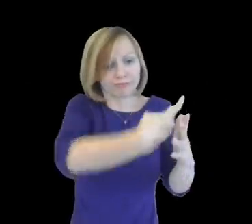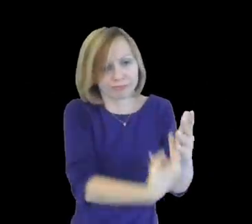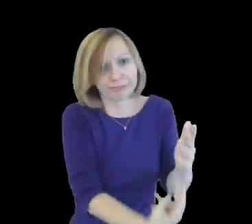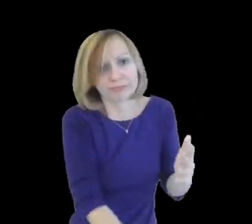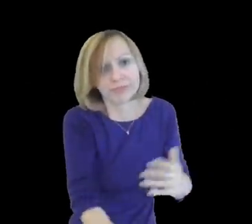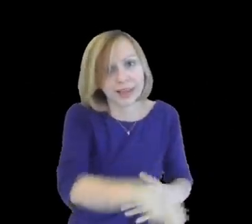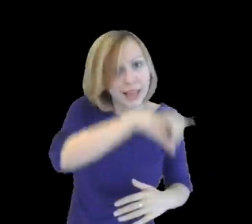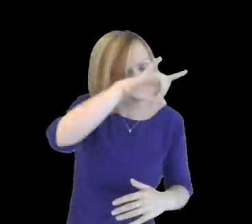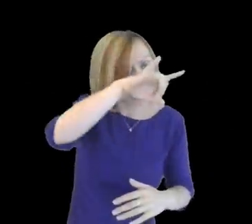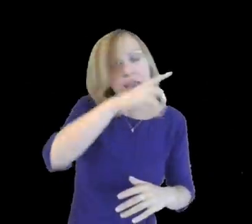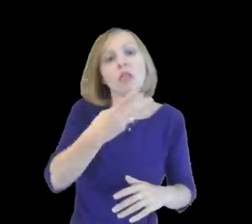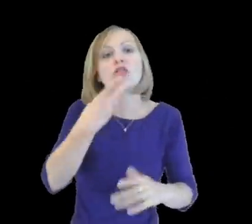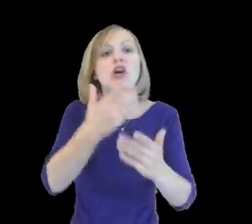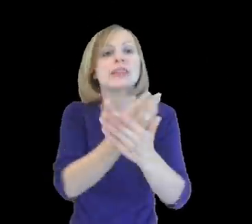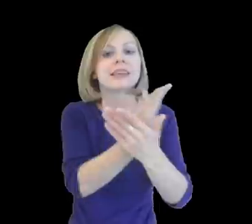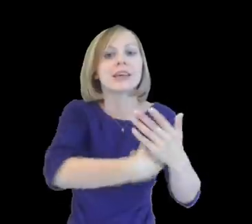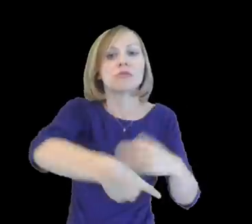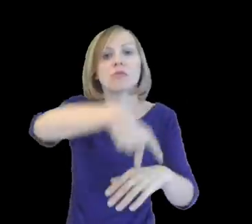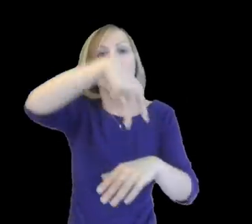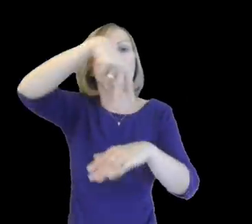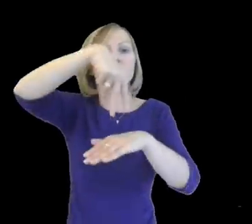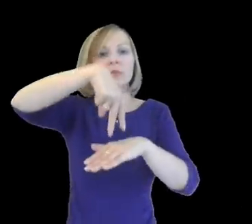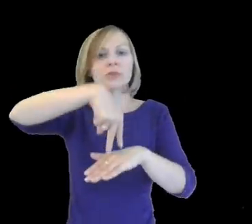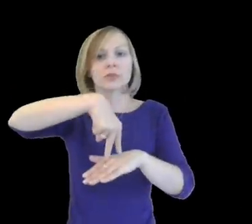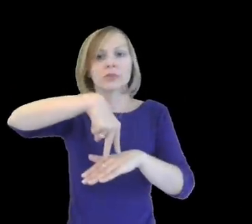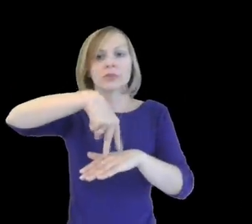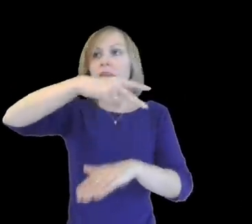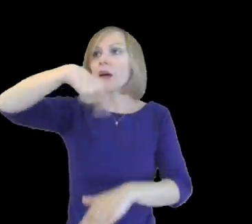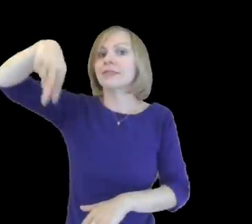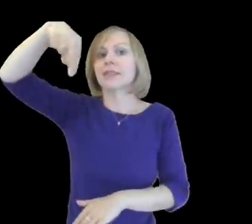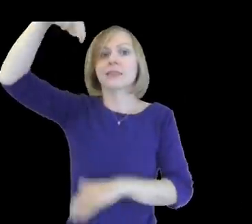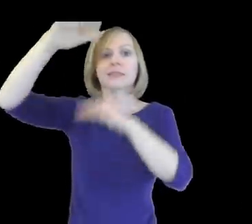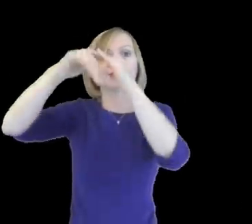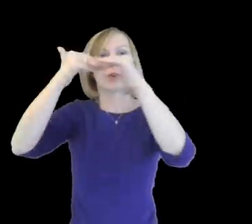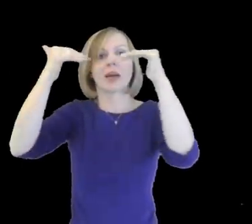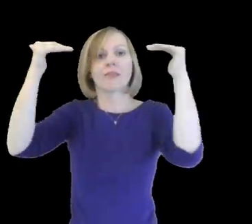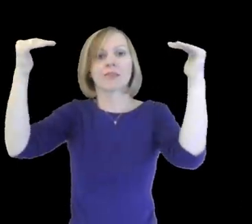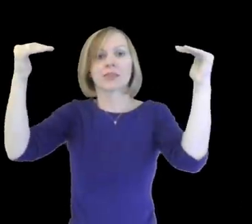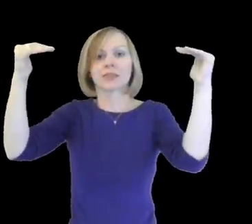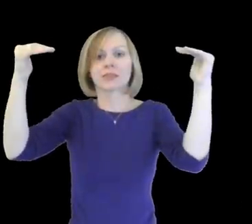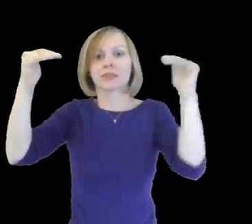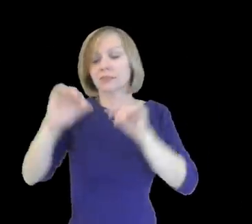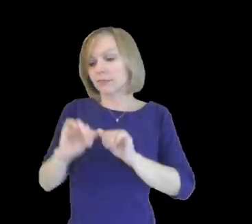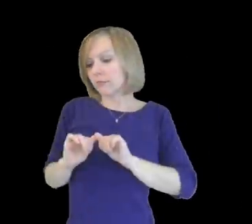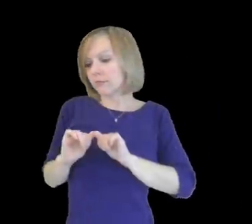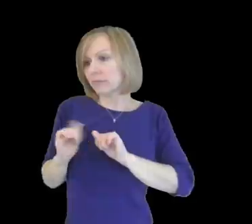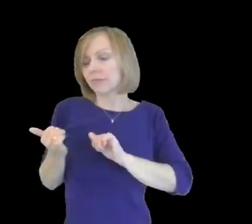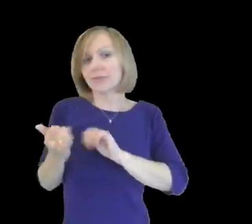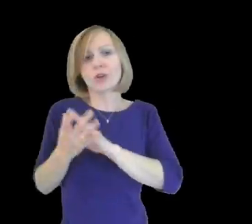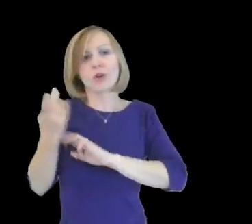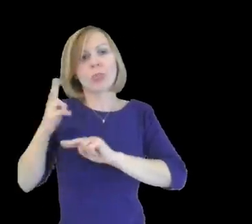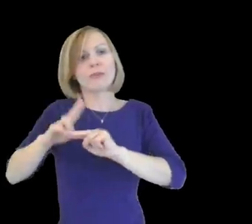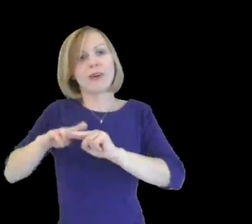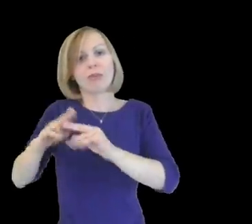The third day, he rose again from the dead. He ascended into heaven and sitteth at the right hand of God the